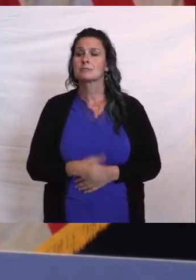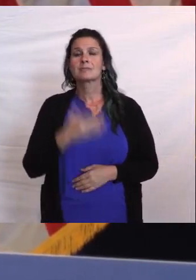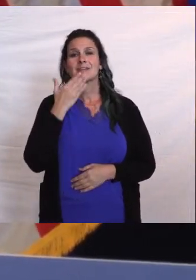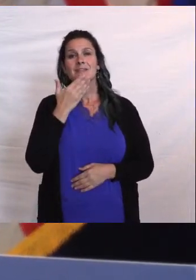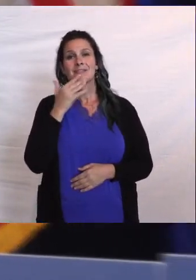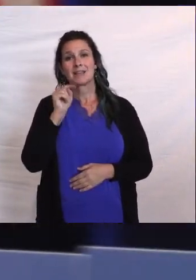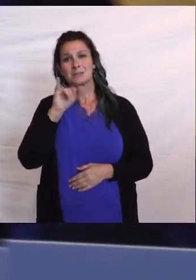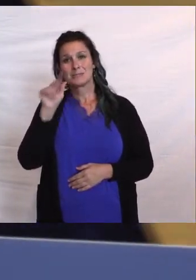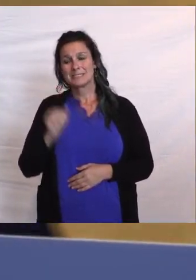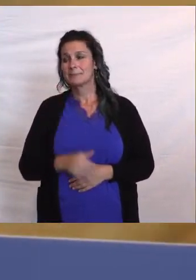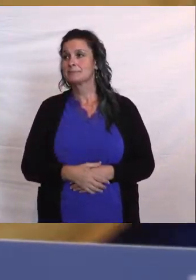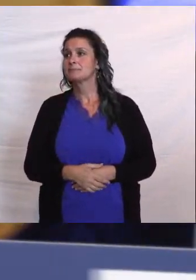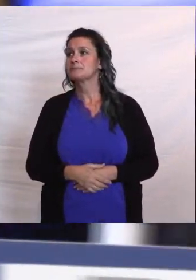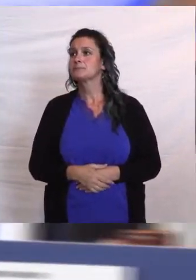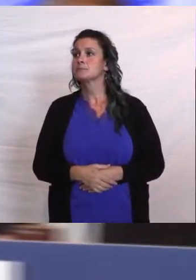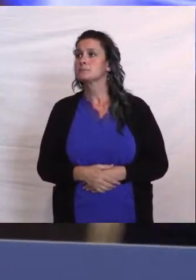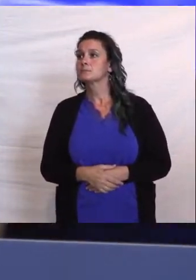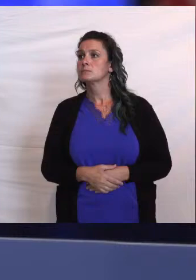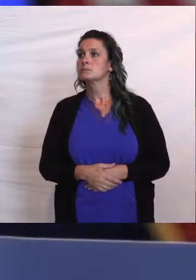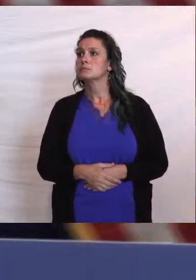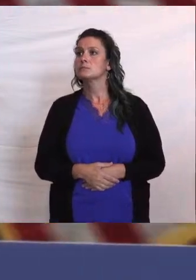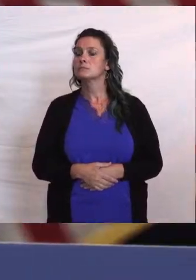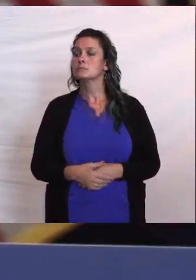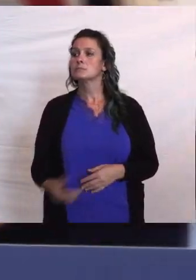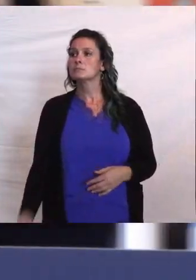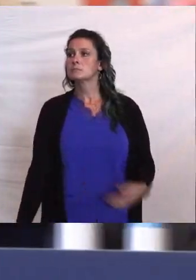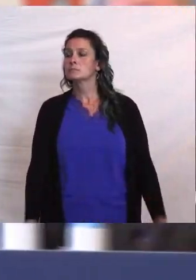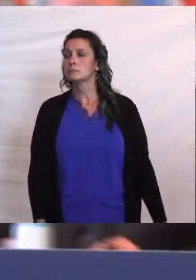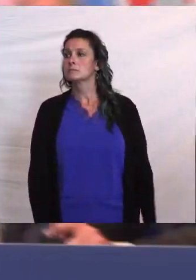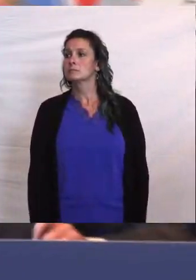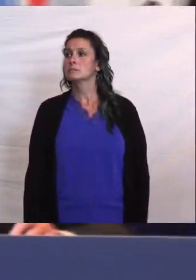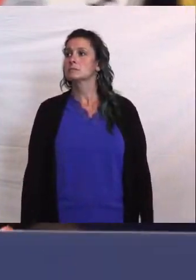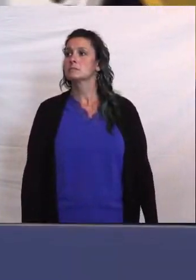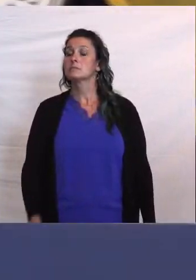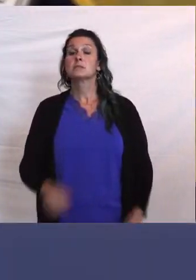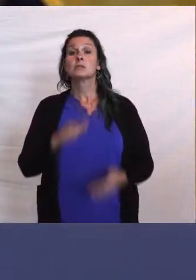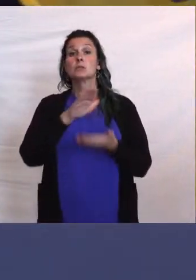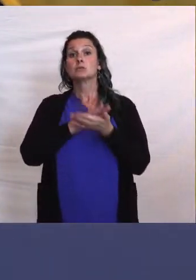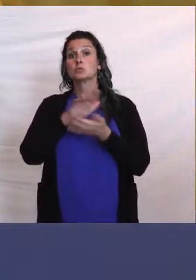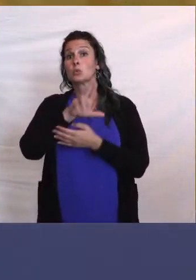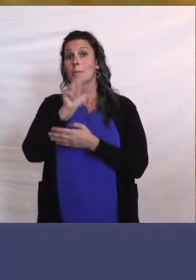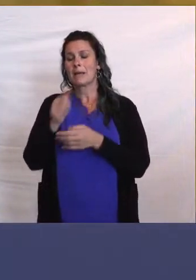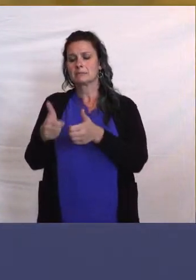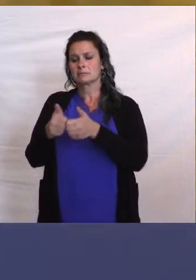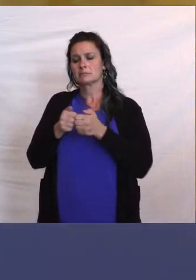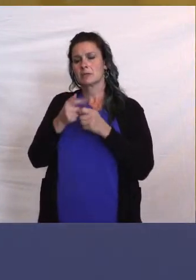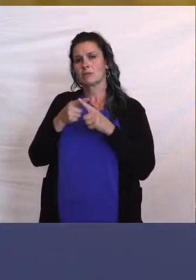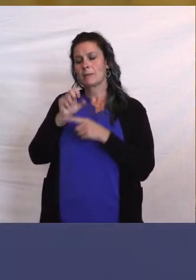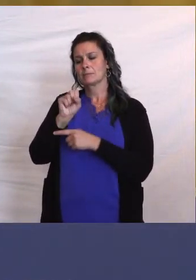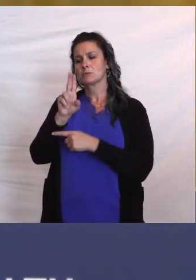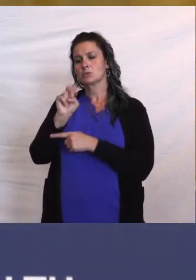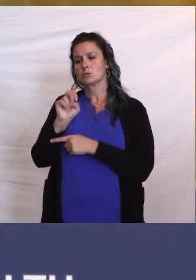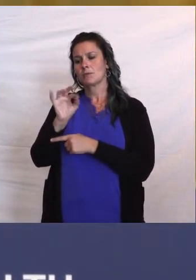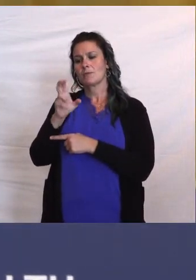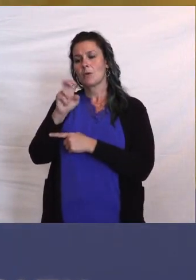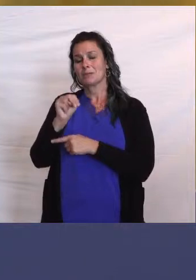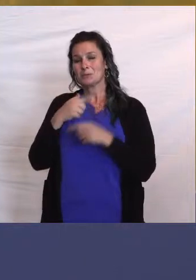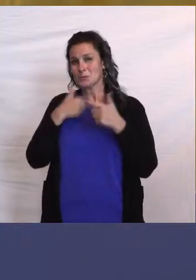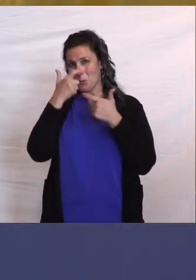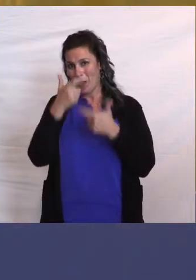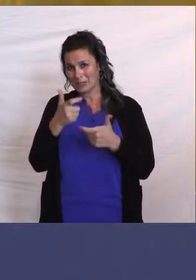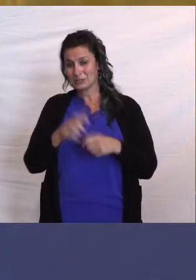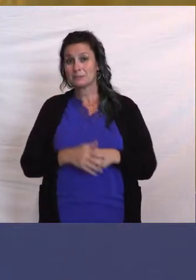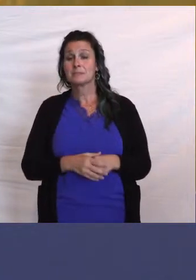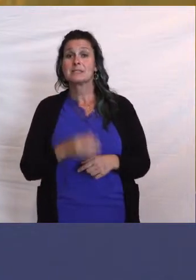Thank you, Tina. I got this on school buses from Sue Fulton, as usual, watching us.